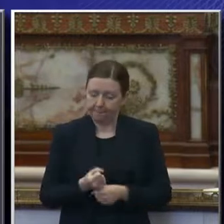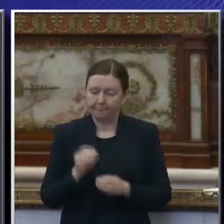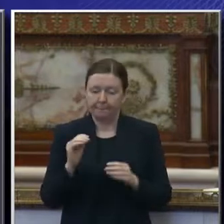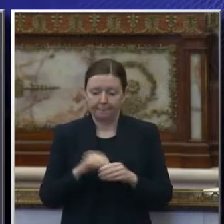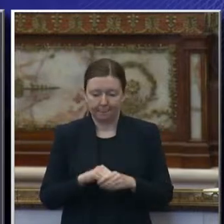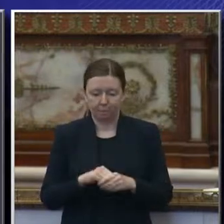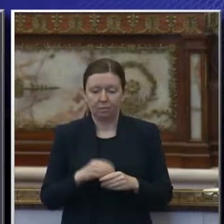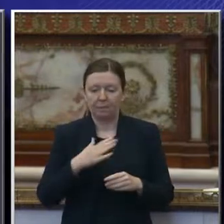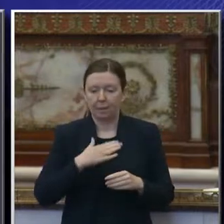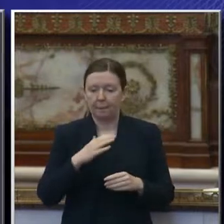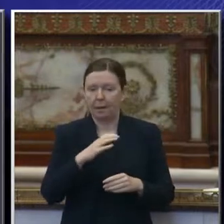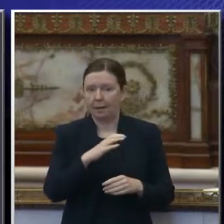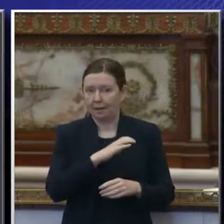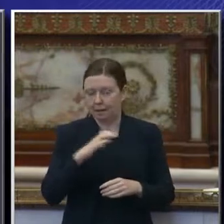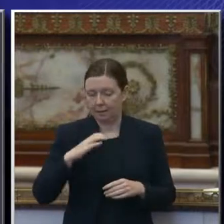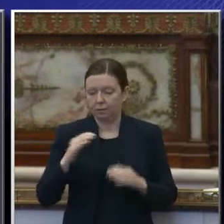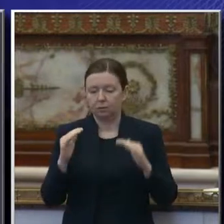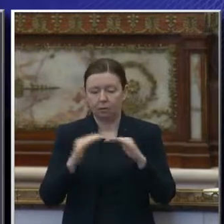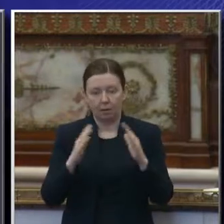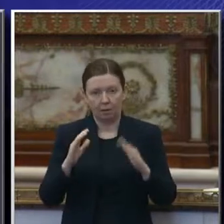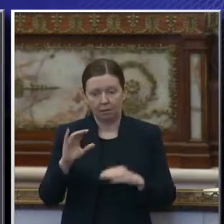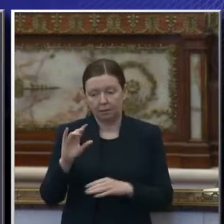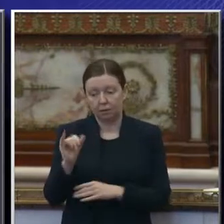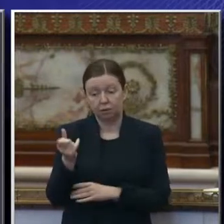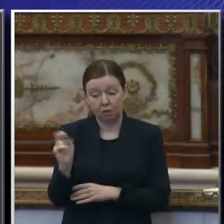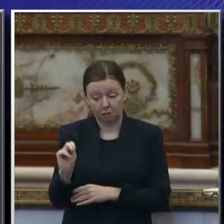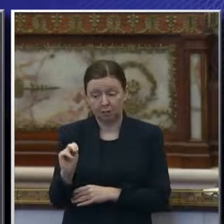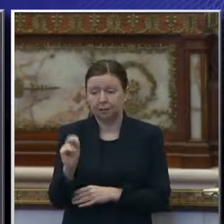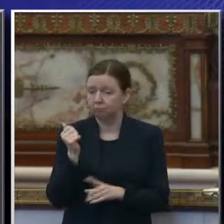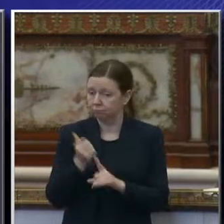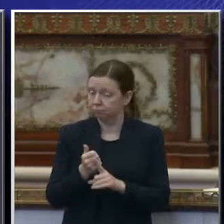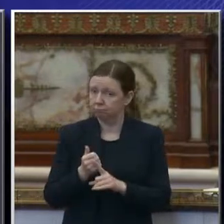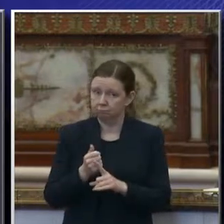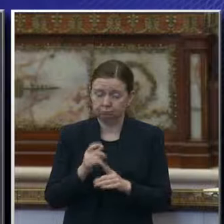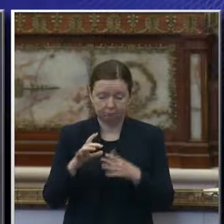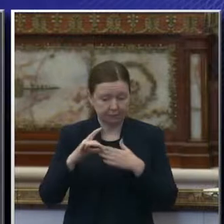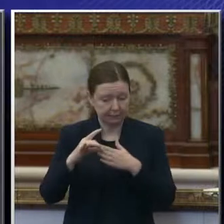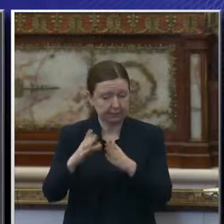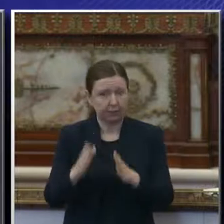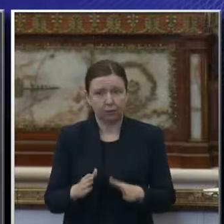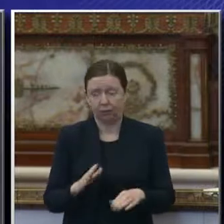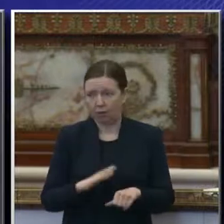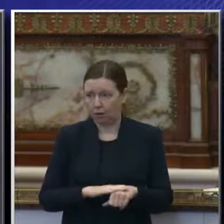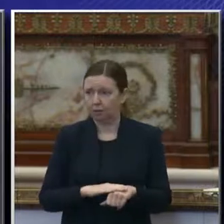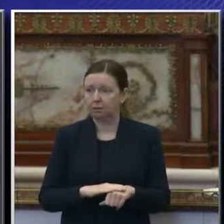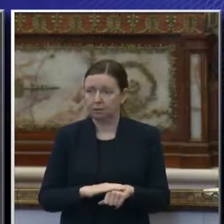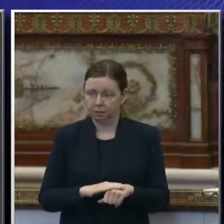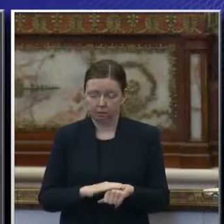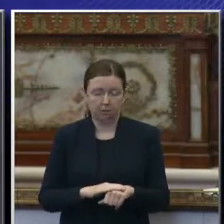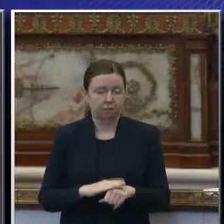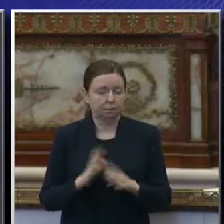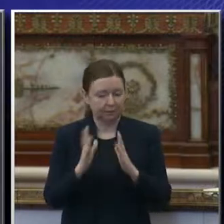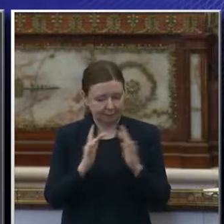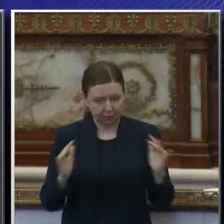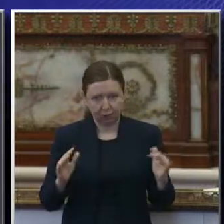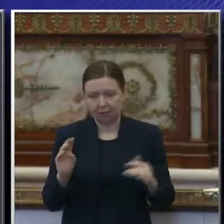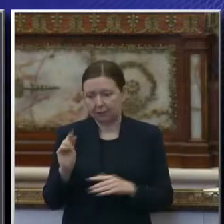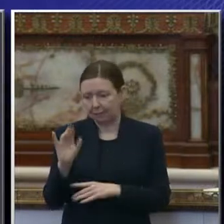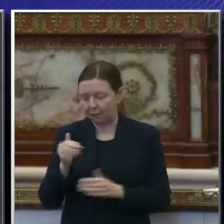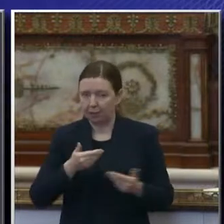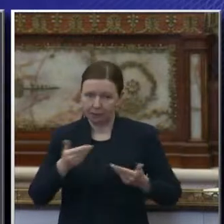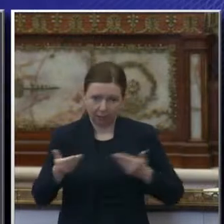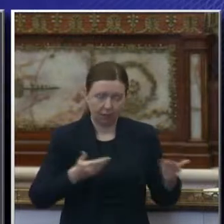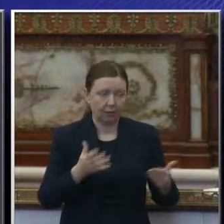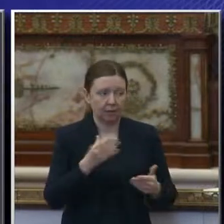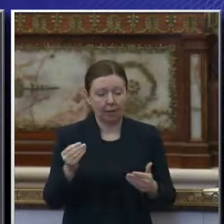in my council colleague, Councilman Johnson, who has been, you know, just a tremendous leader on diversity, minority hiring,